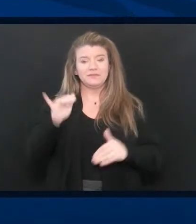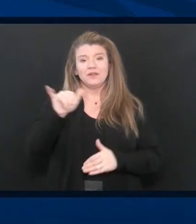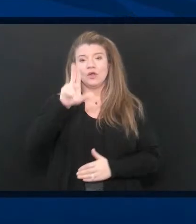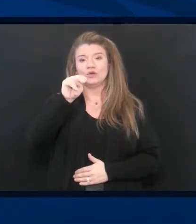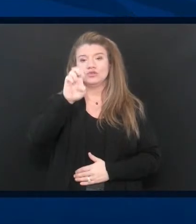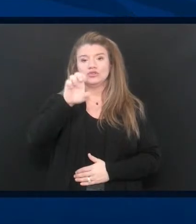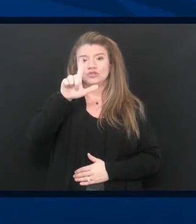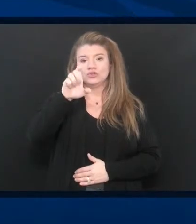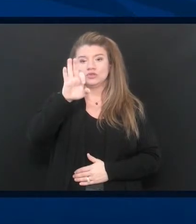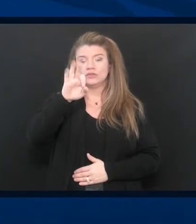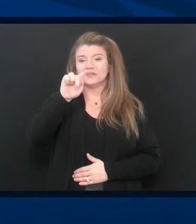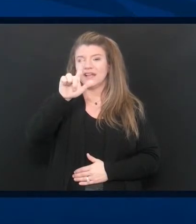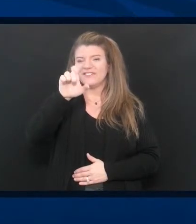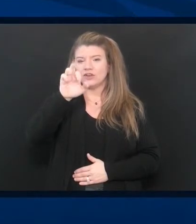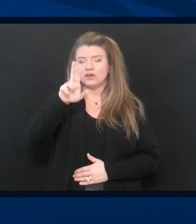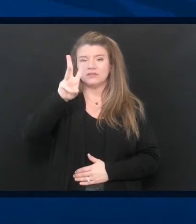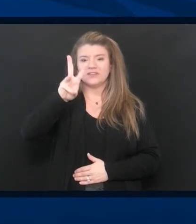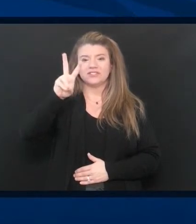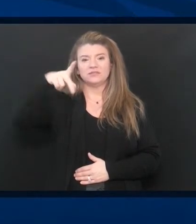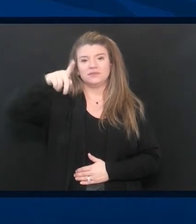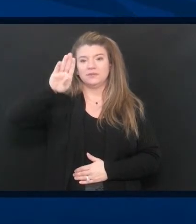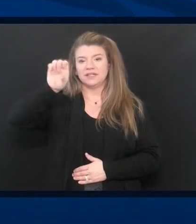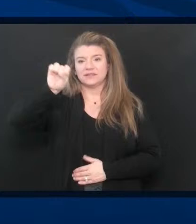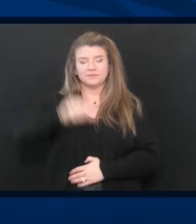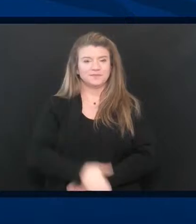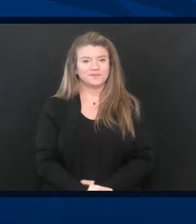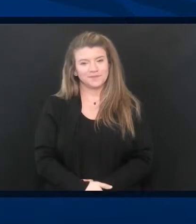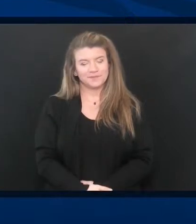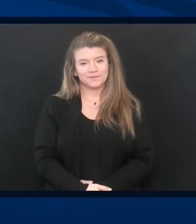Leffler with West Virginia Public Broadcasting.